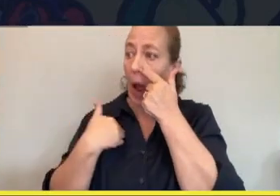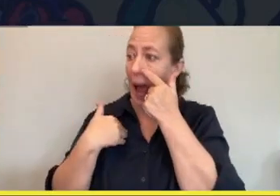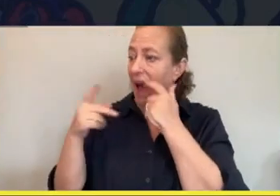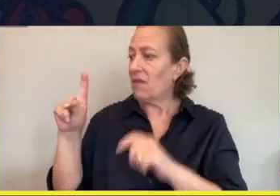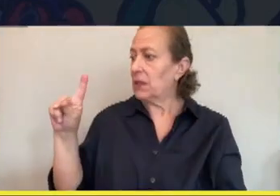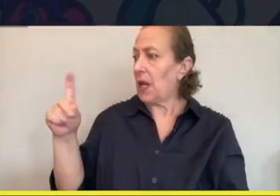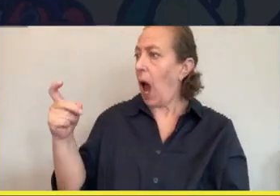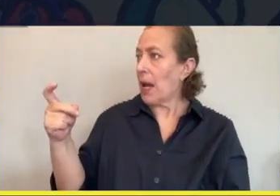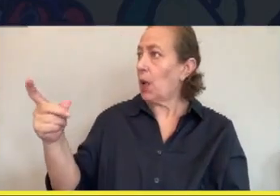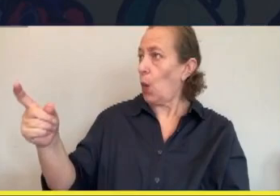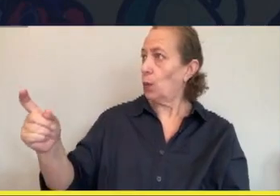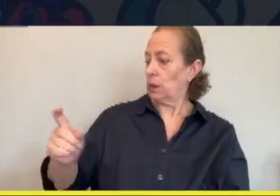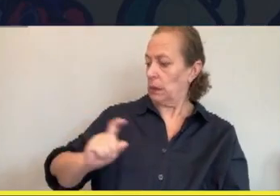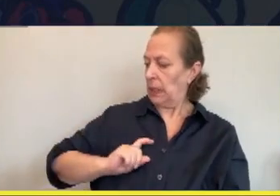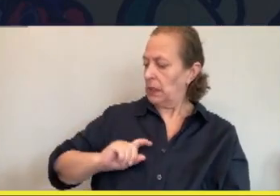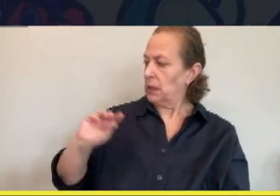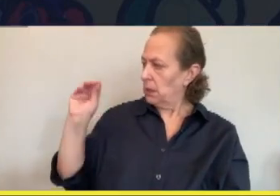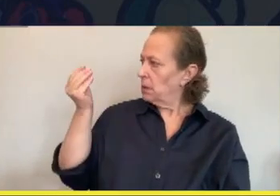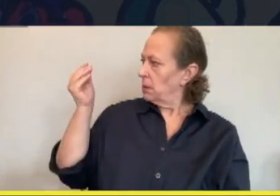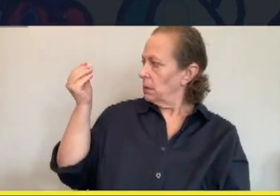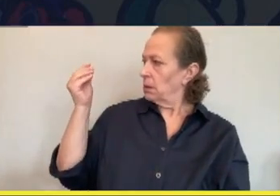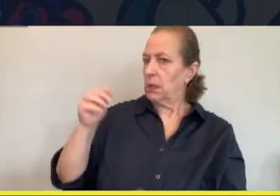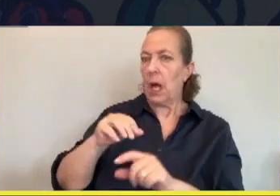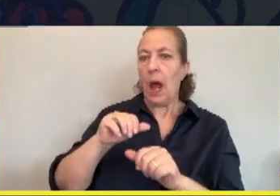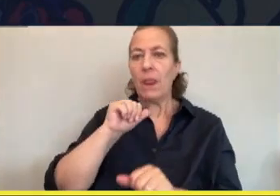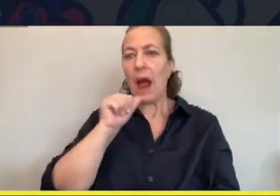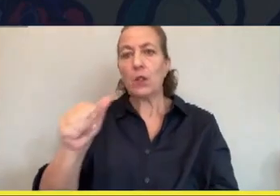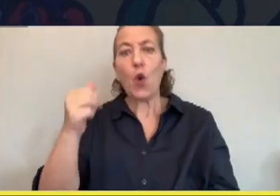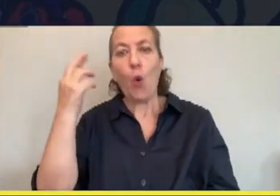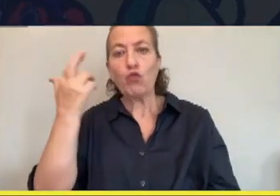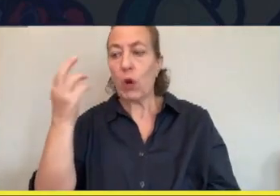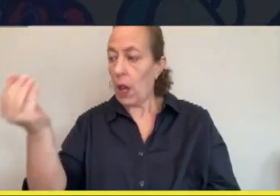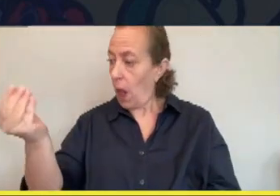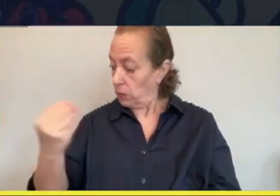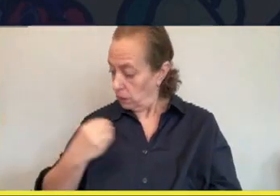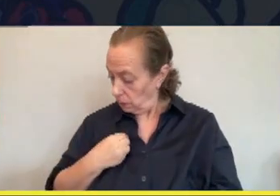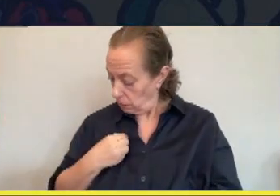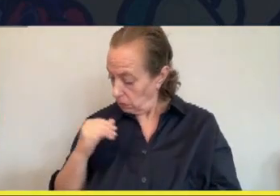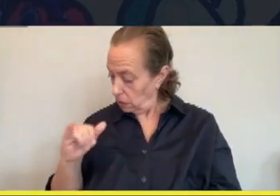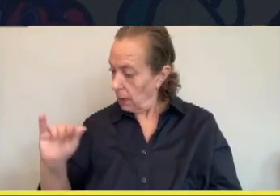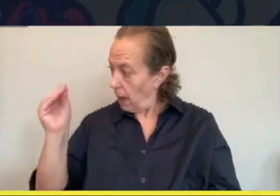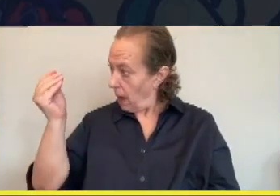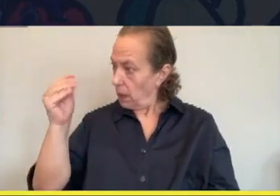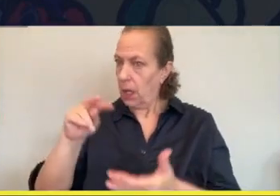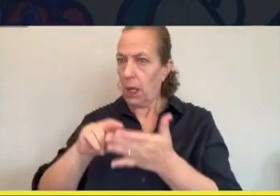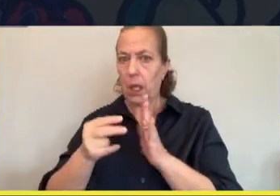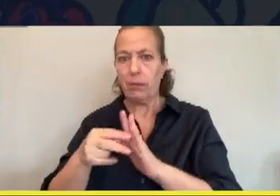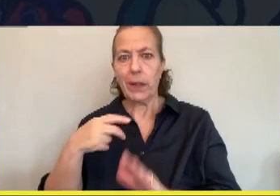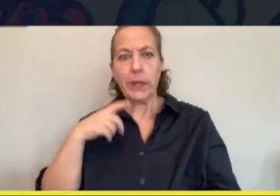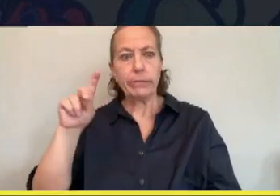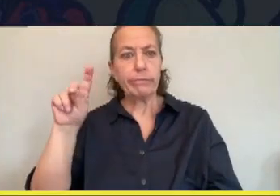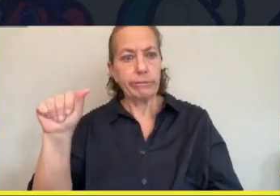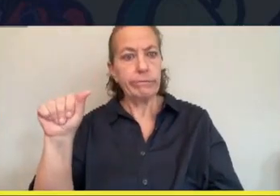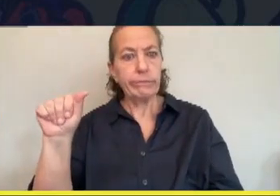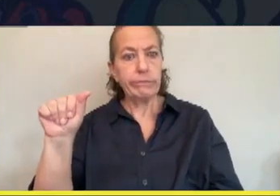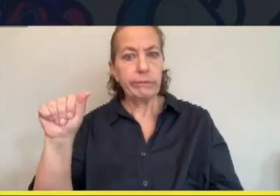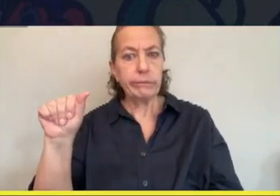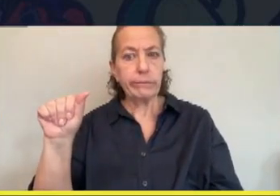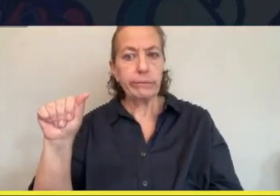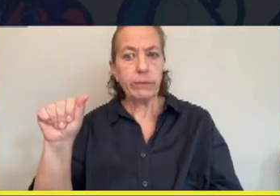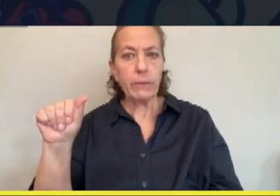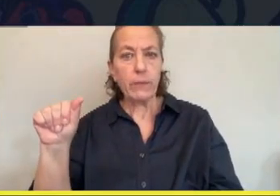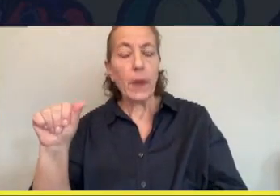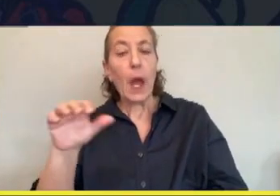given, but who don't realize that they are a part of that 67 million. And so some of that comes from within our